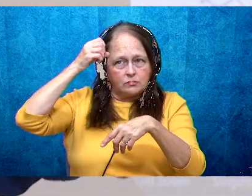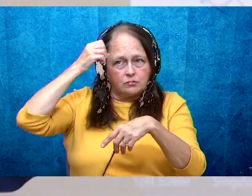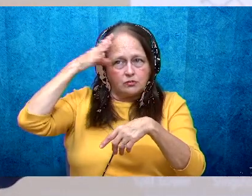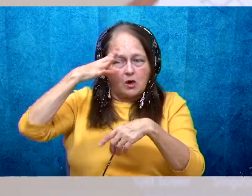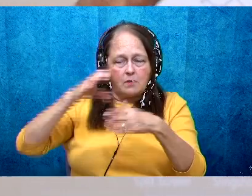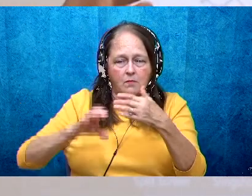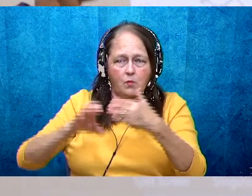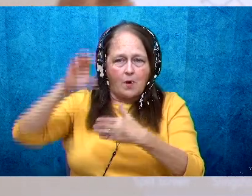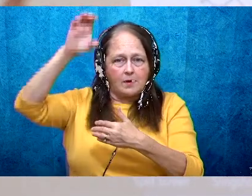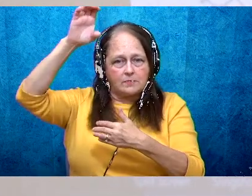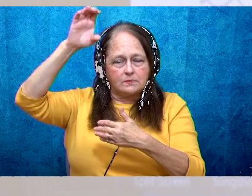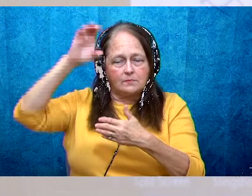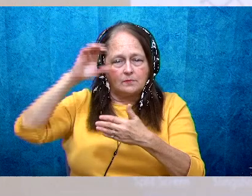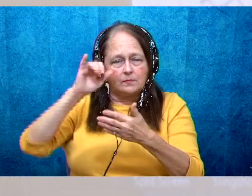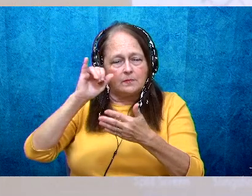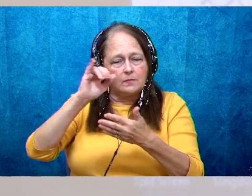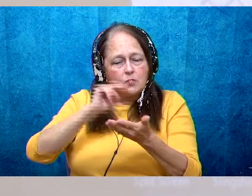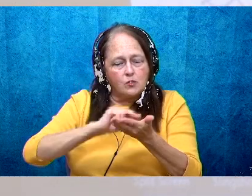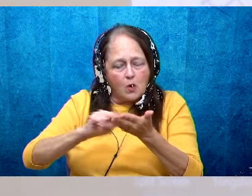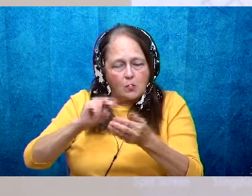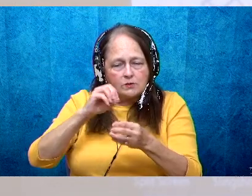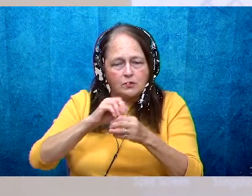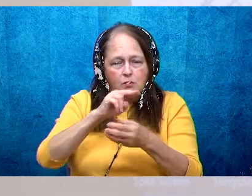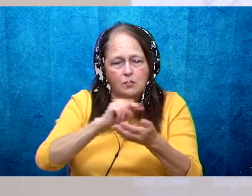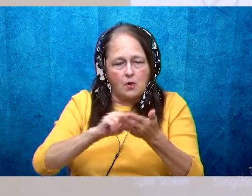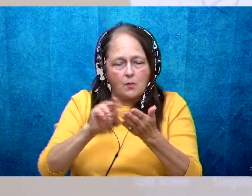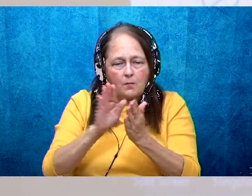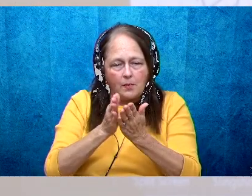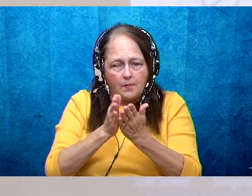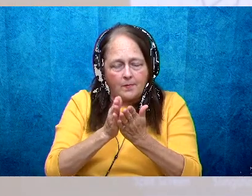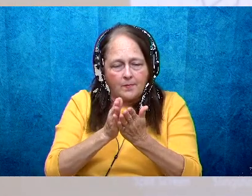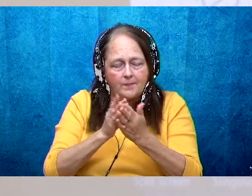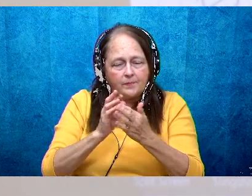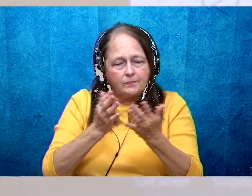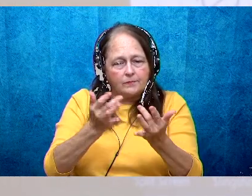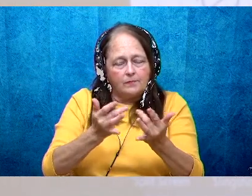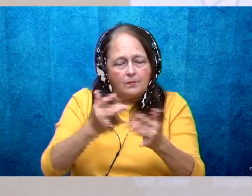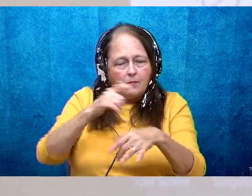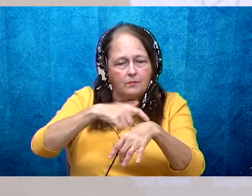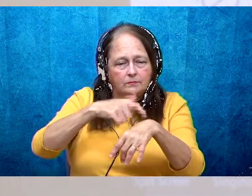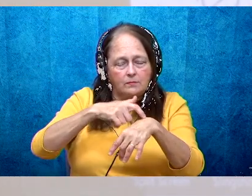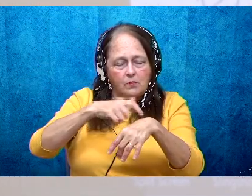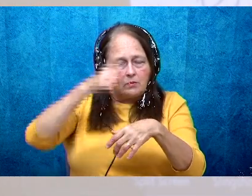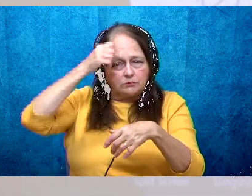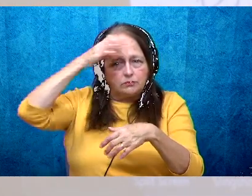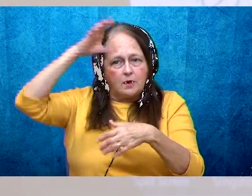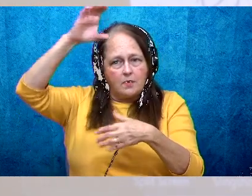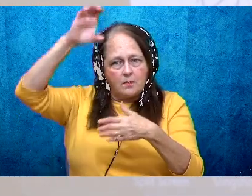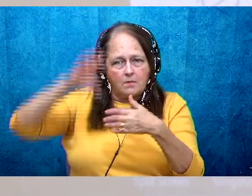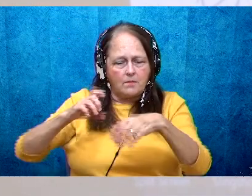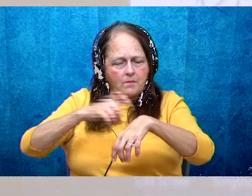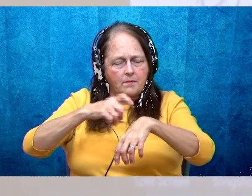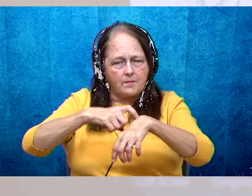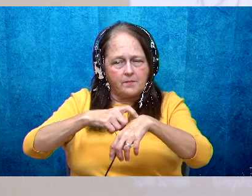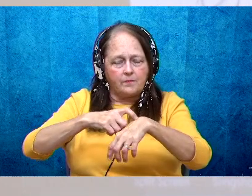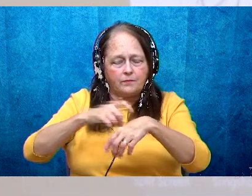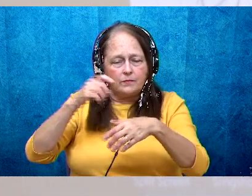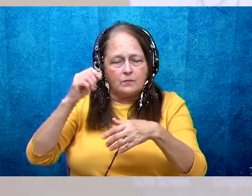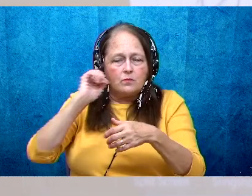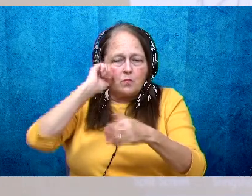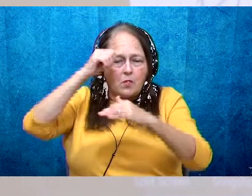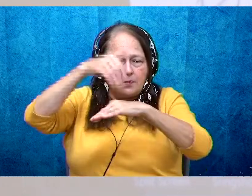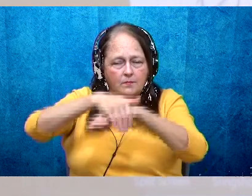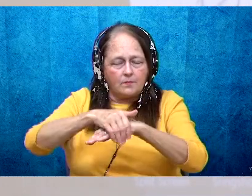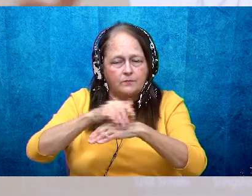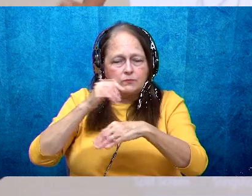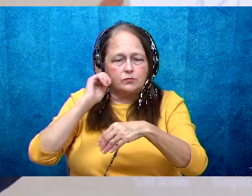going outside and taking notes in your notebook. Go outside and be kind of waiting. What time does the sun go down tonight? Then check again tomorrow night. Check